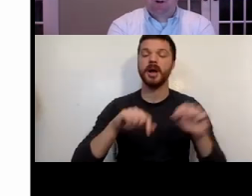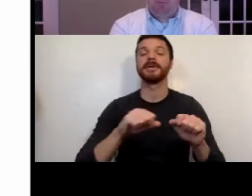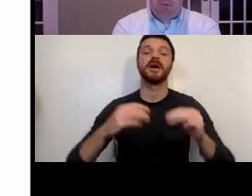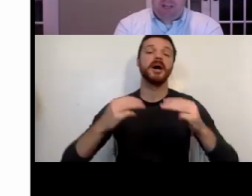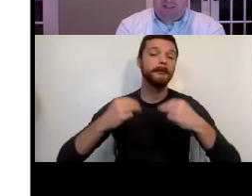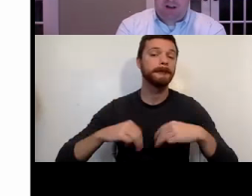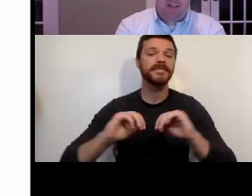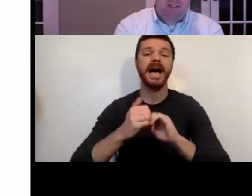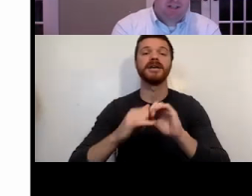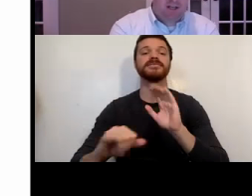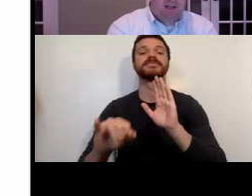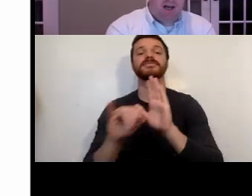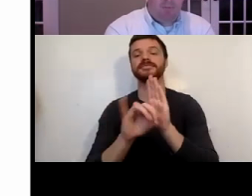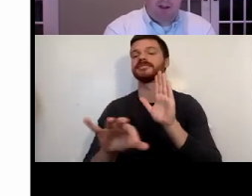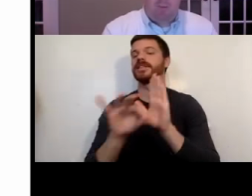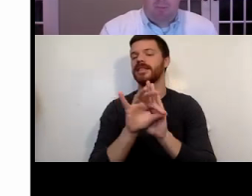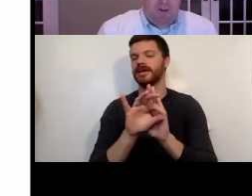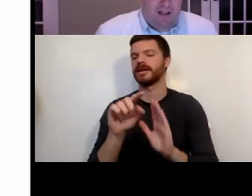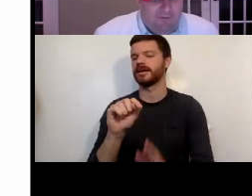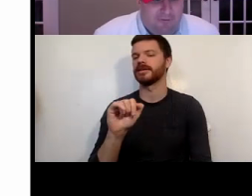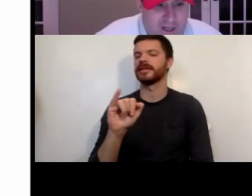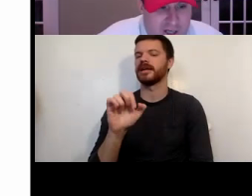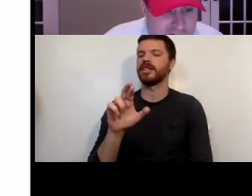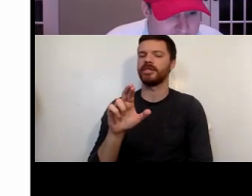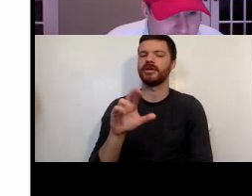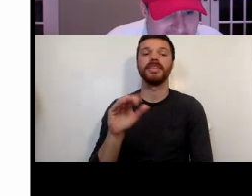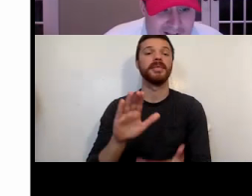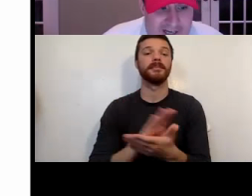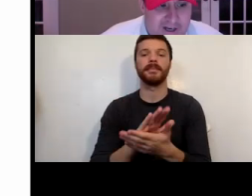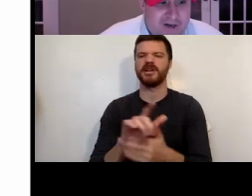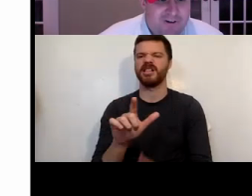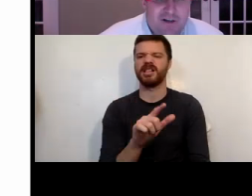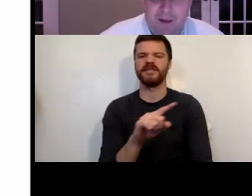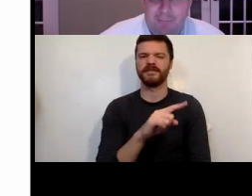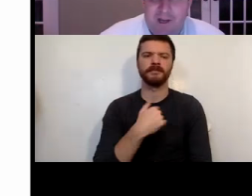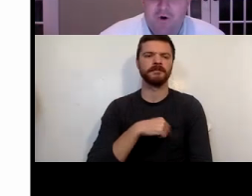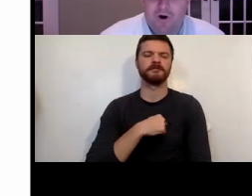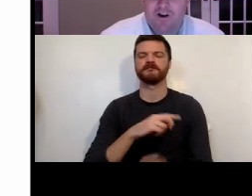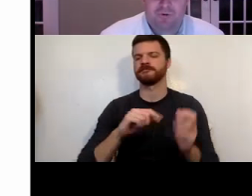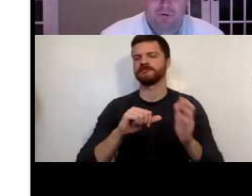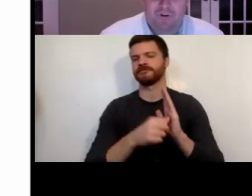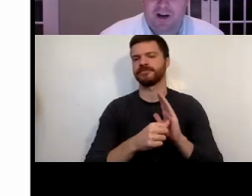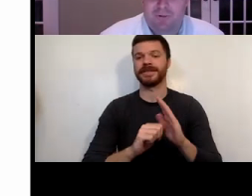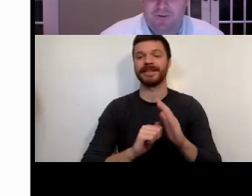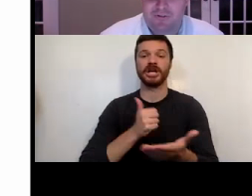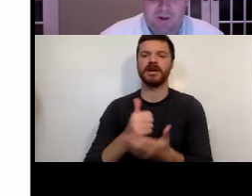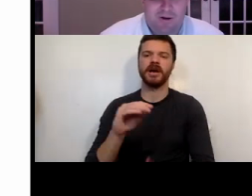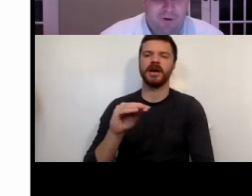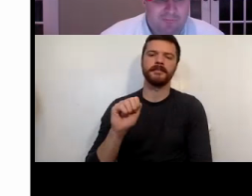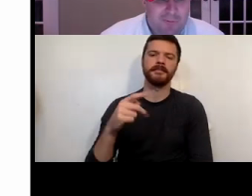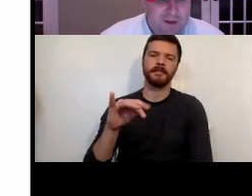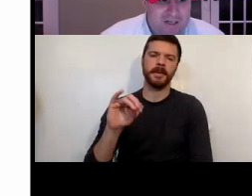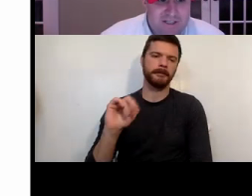tailoring implementation strategies. And on the paper on the left, we've highlighted intervention mapping, or as we'll talk about, it's